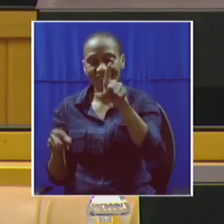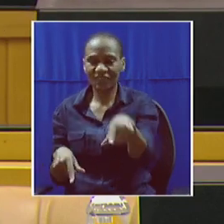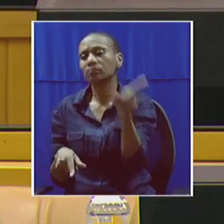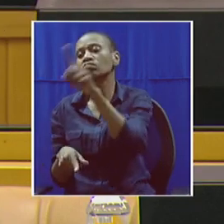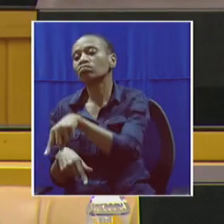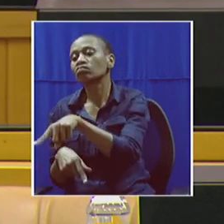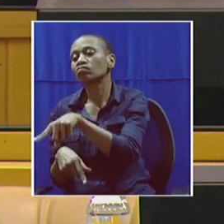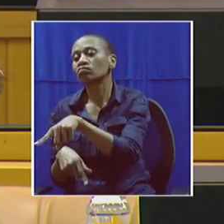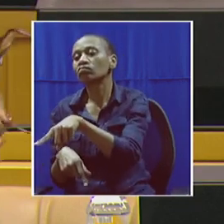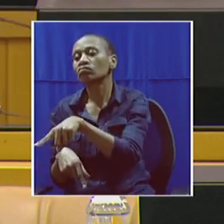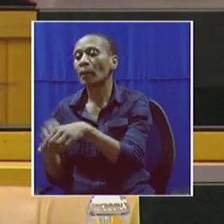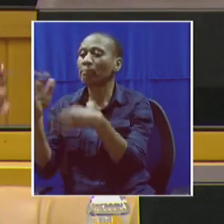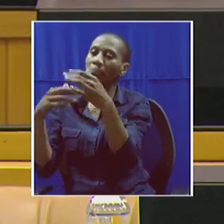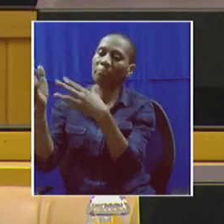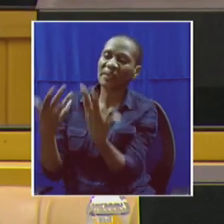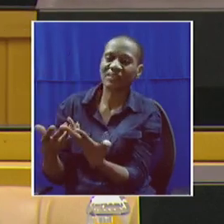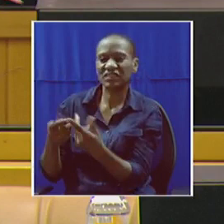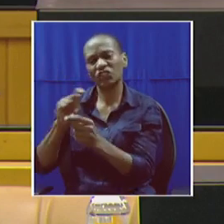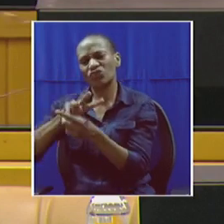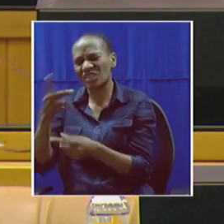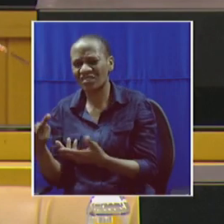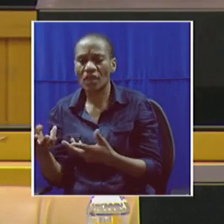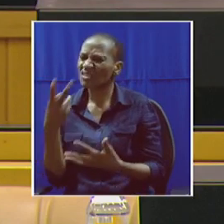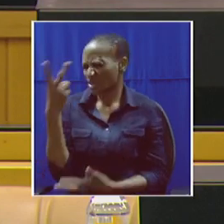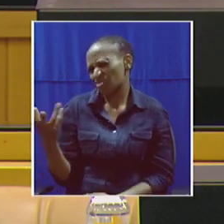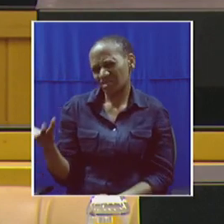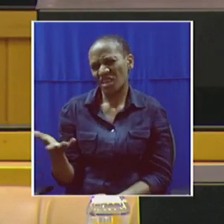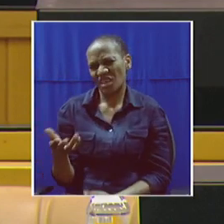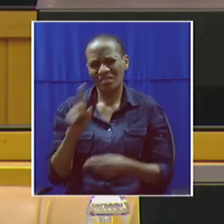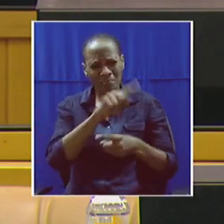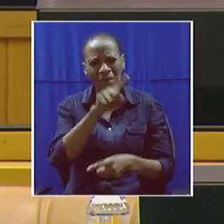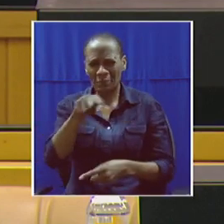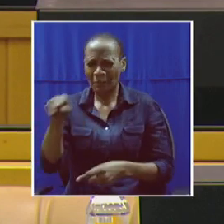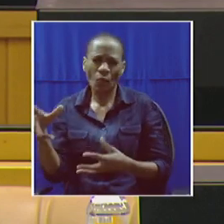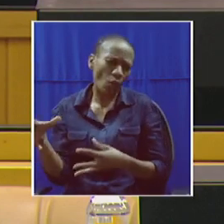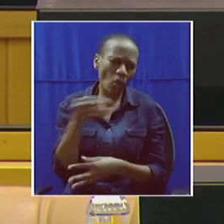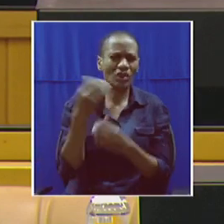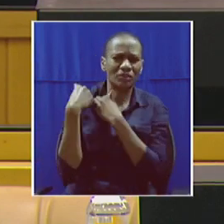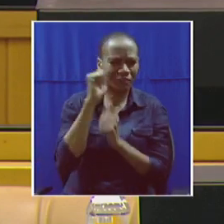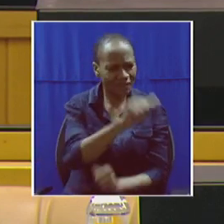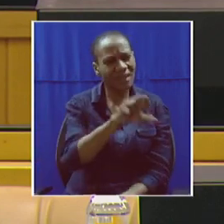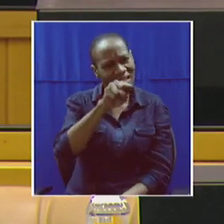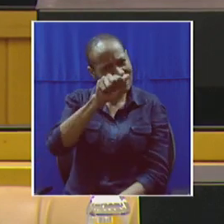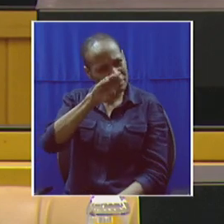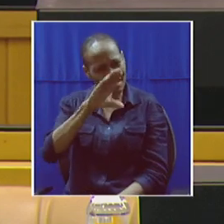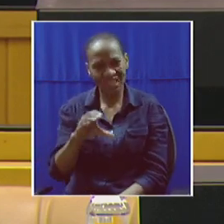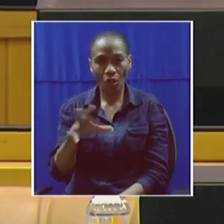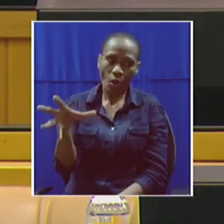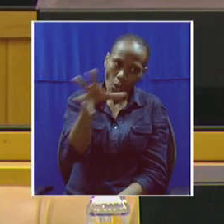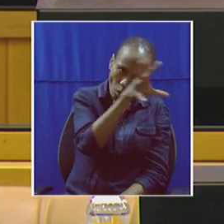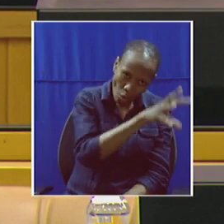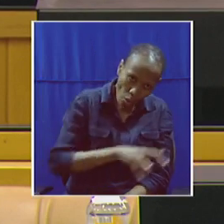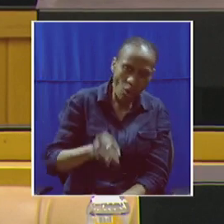here we can do build operate and transfer so those are the things that the sabc is doing and it falls under the